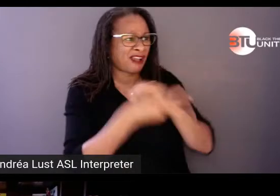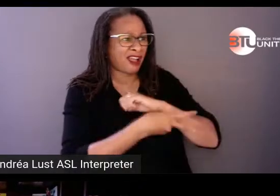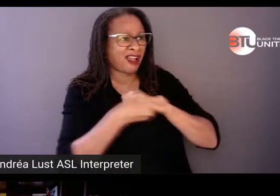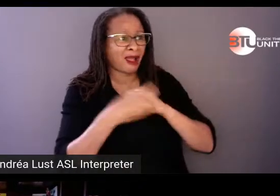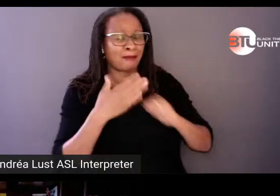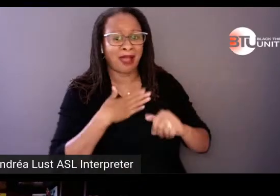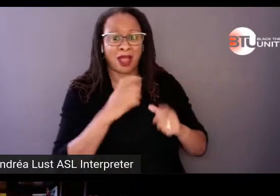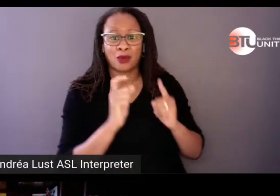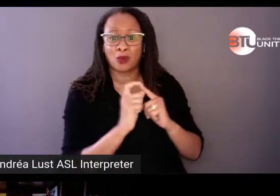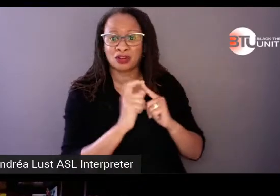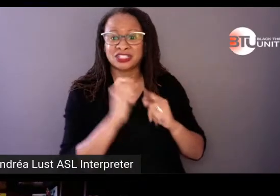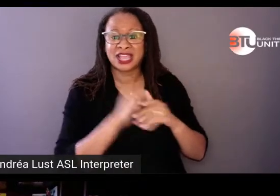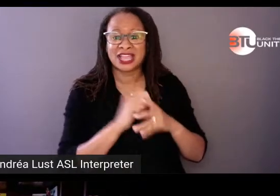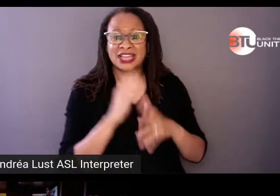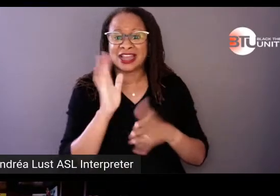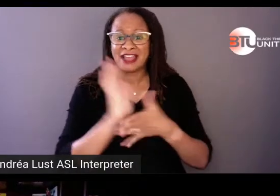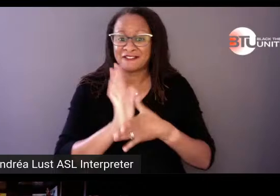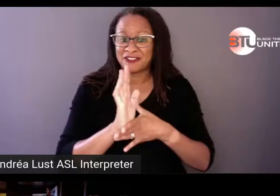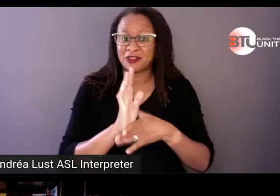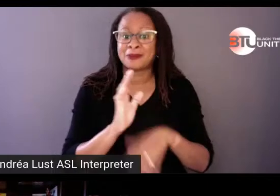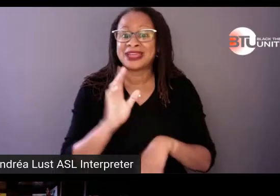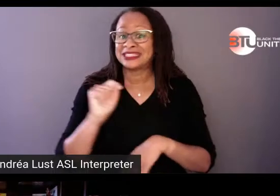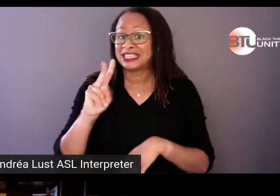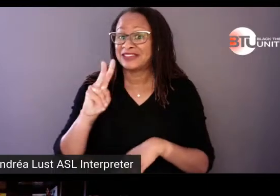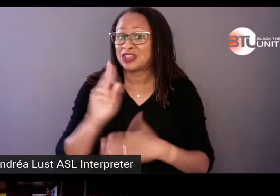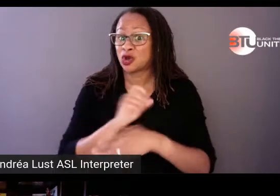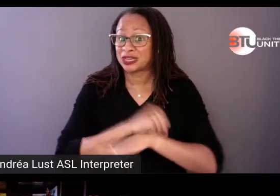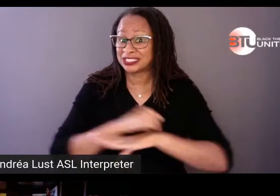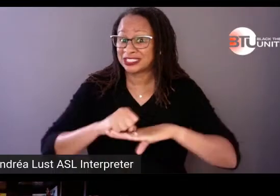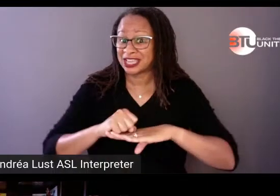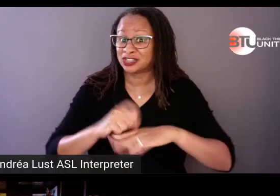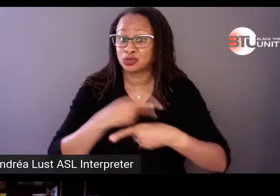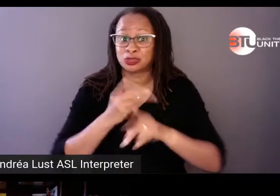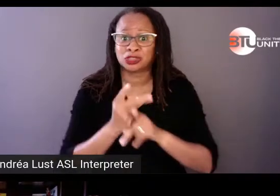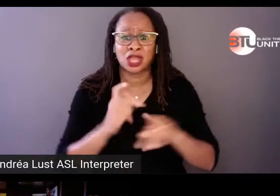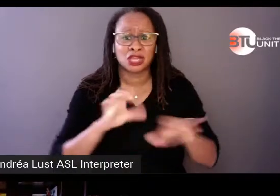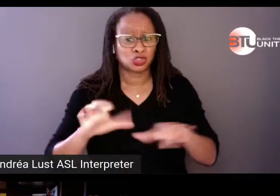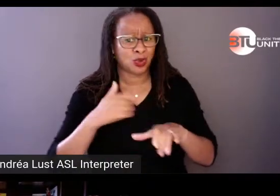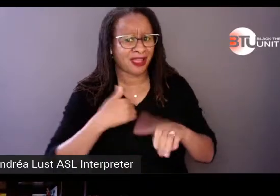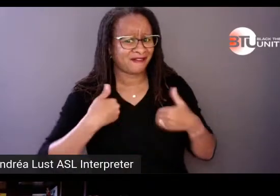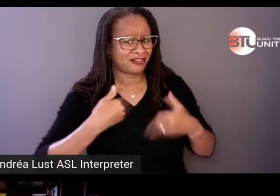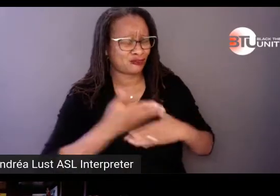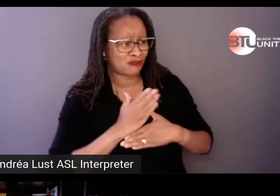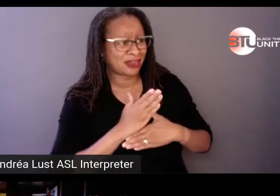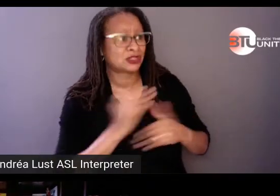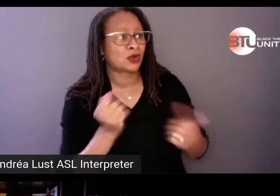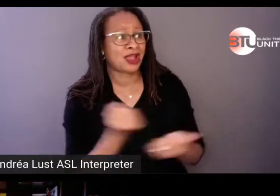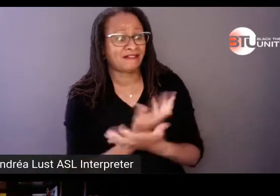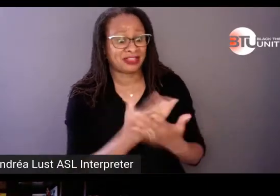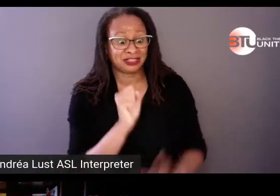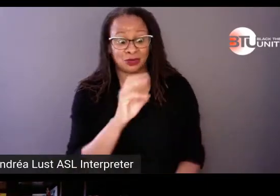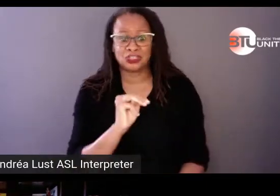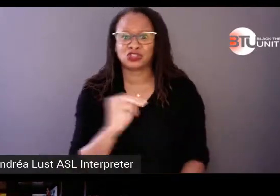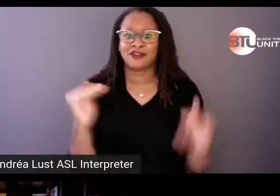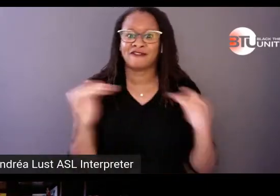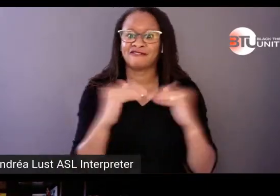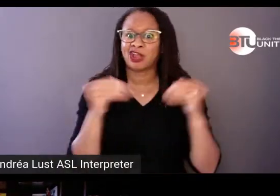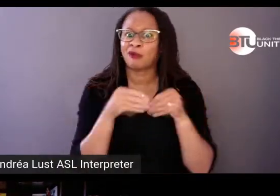or television or stage production, do I have the rights or is everything on social media fair game?